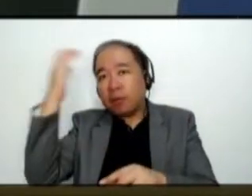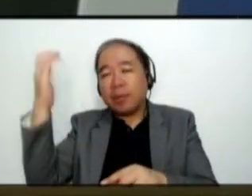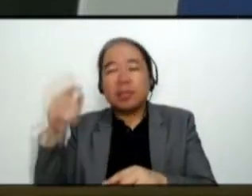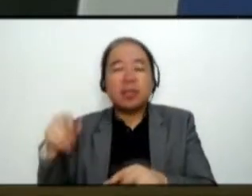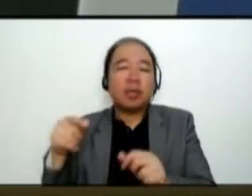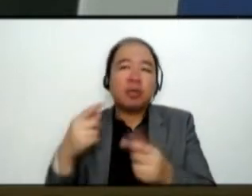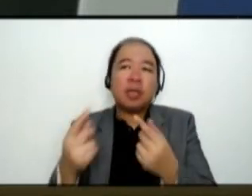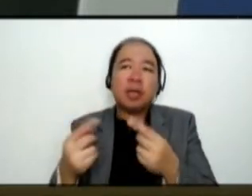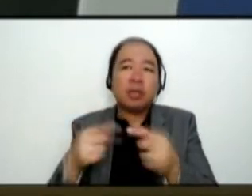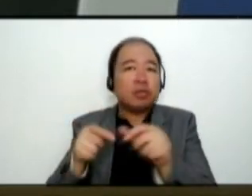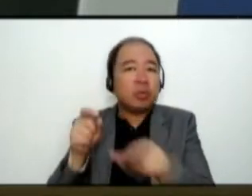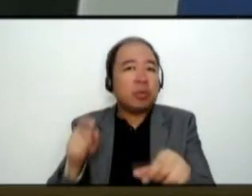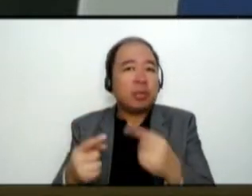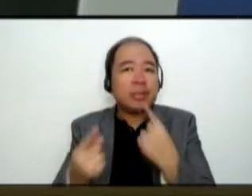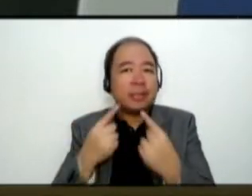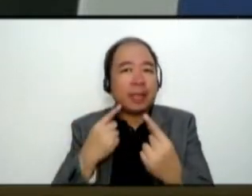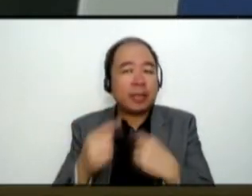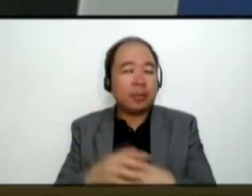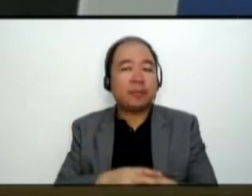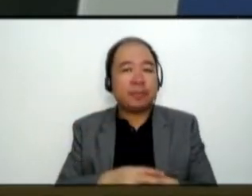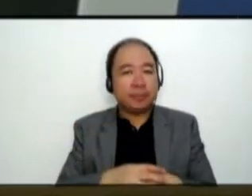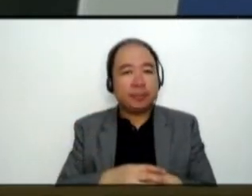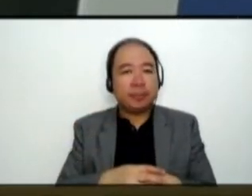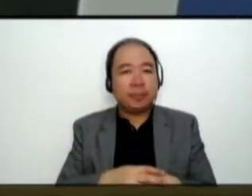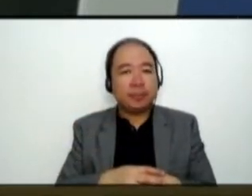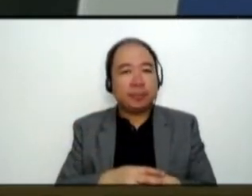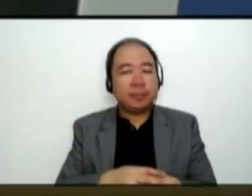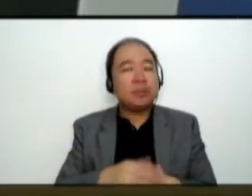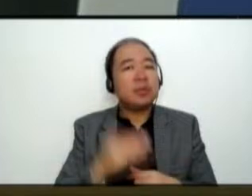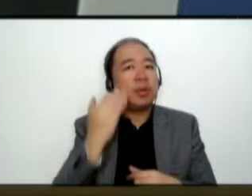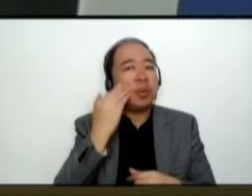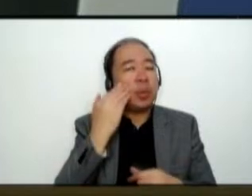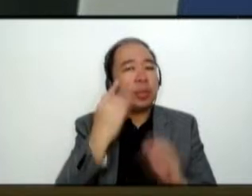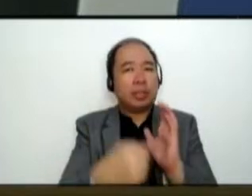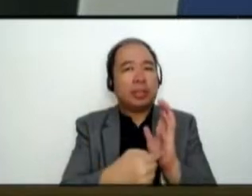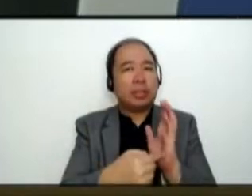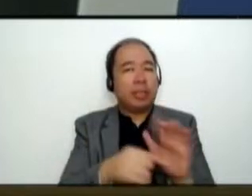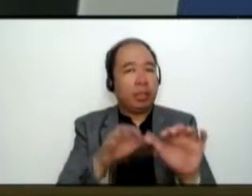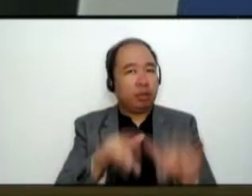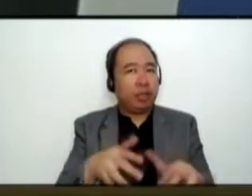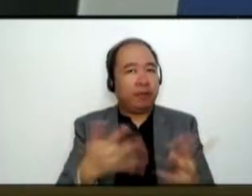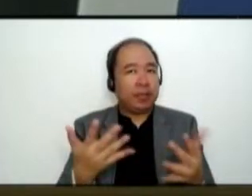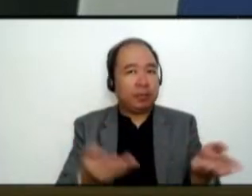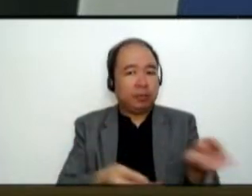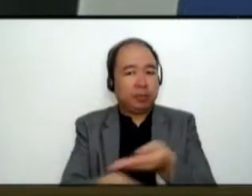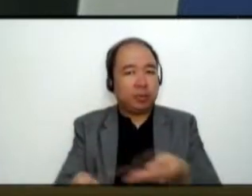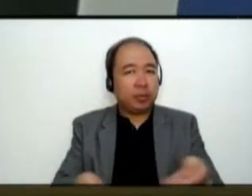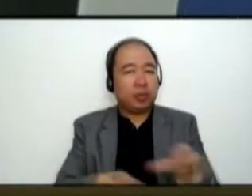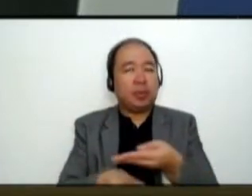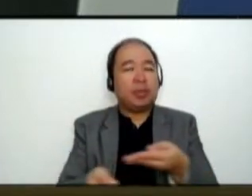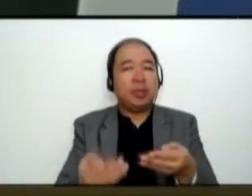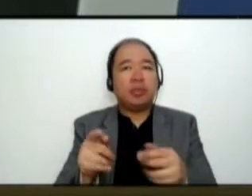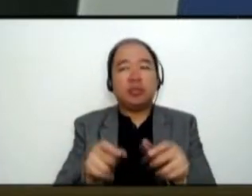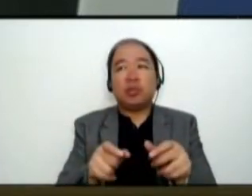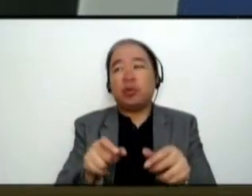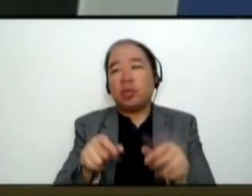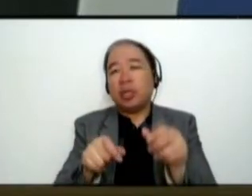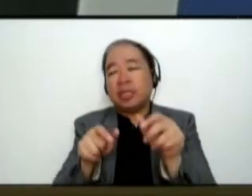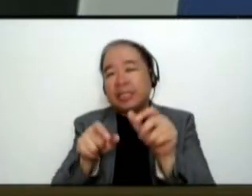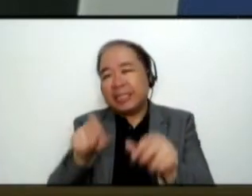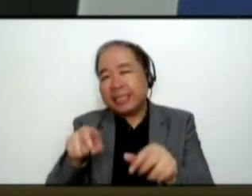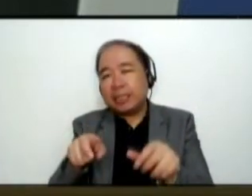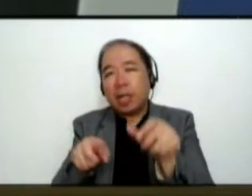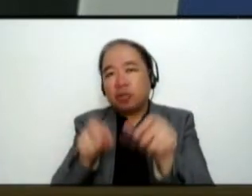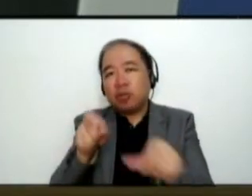dialogue. Finally, while we note that digitalization has facilitated delivery of needed social protection, it